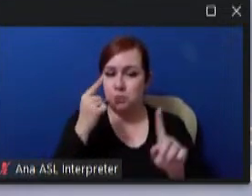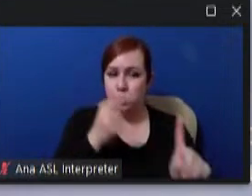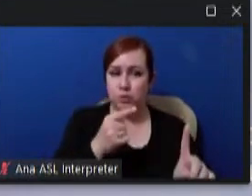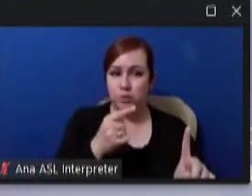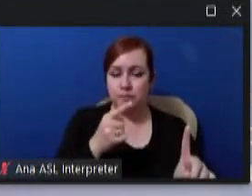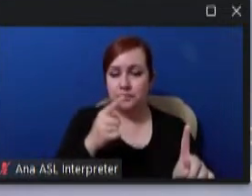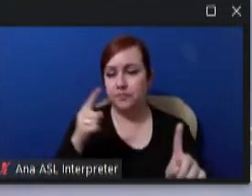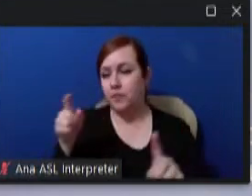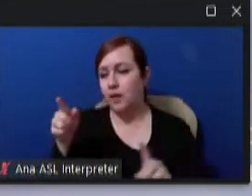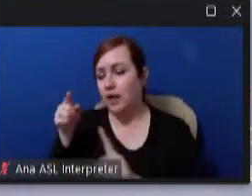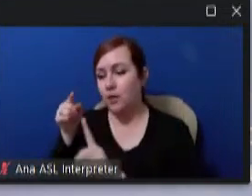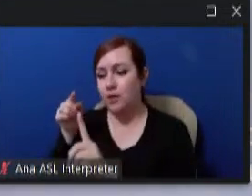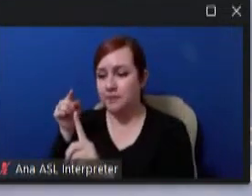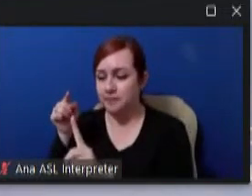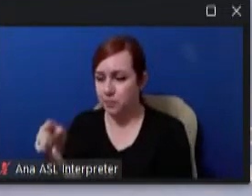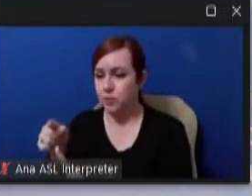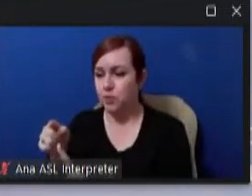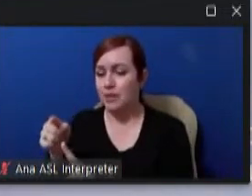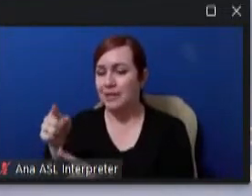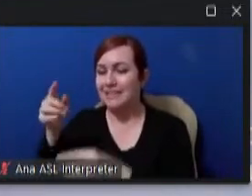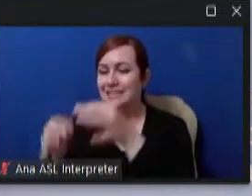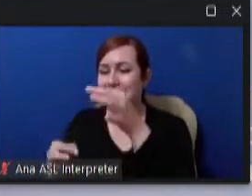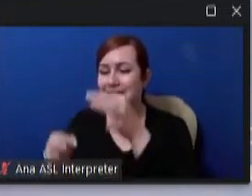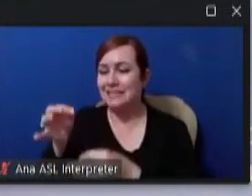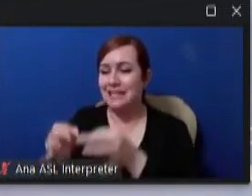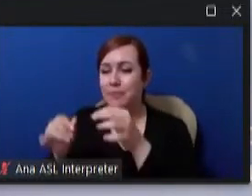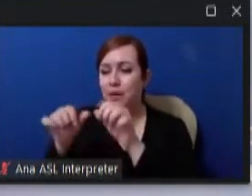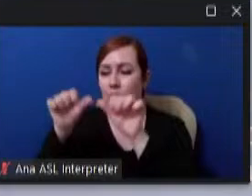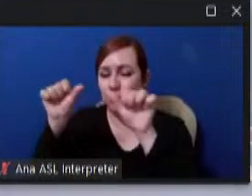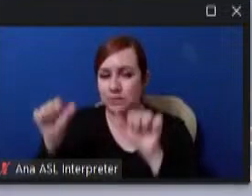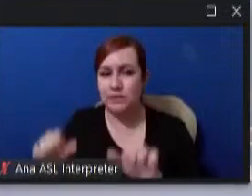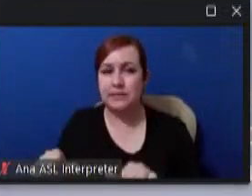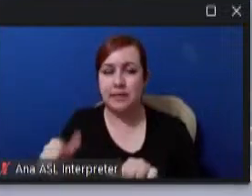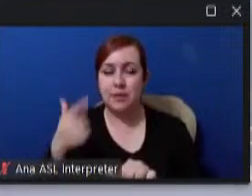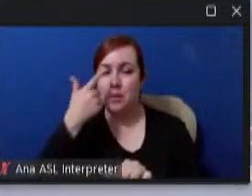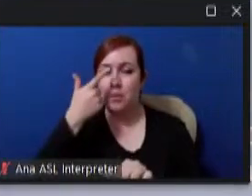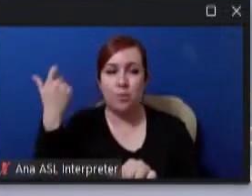That's one point, and then we have the entire justice system.